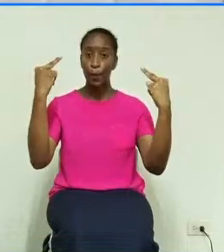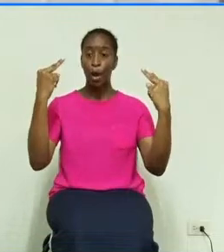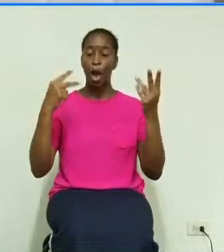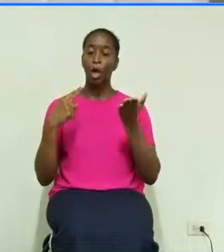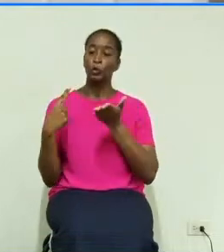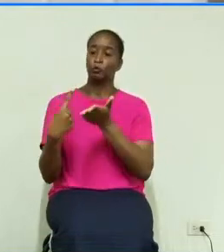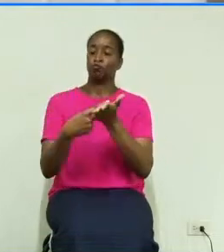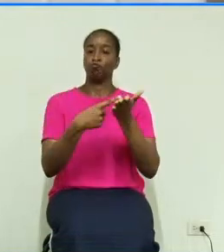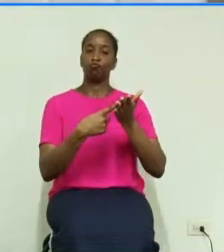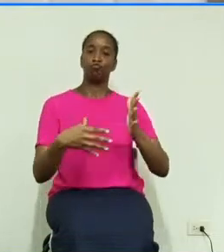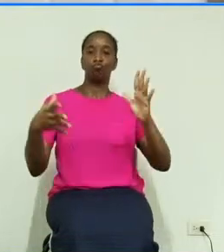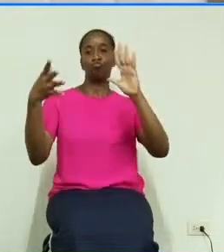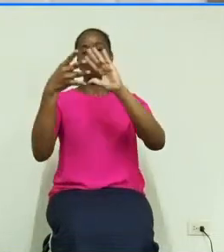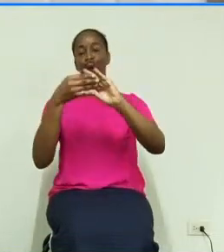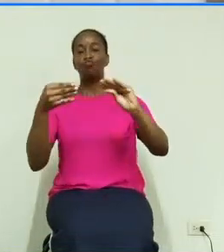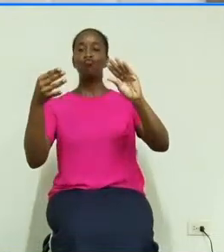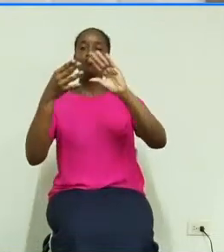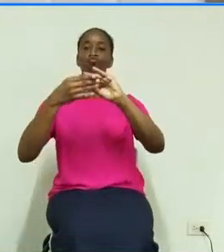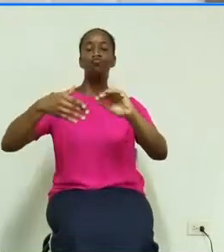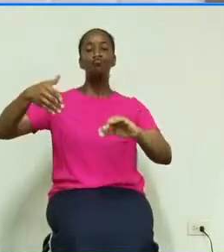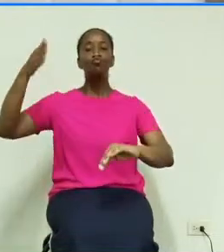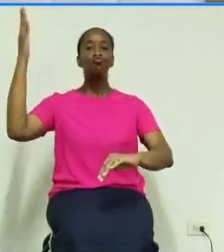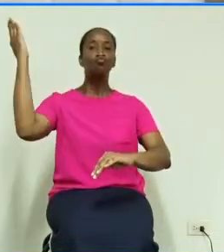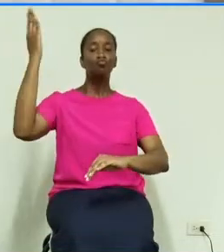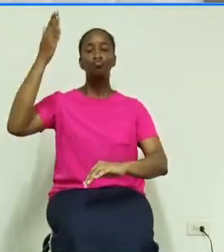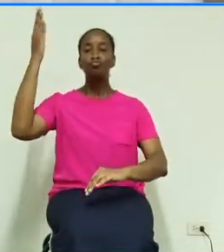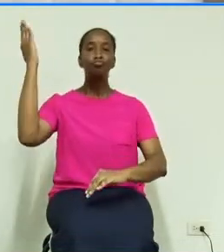grandstand or